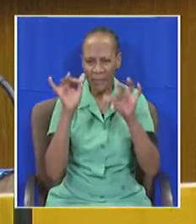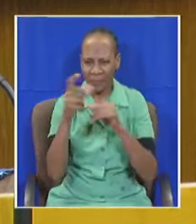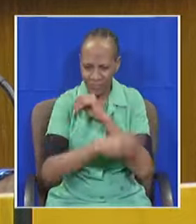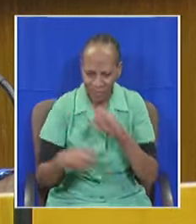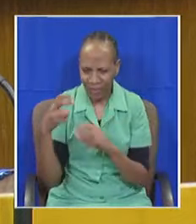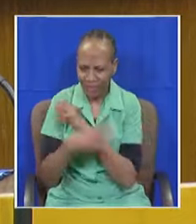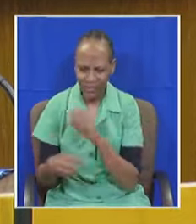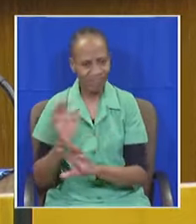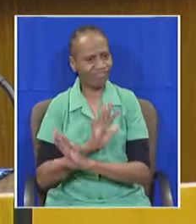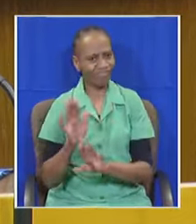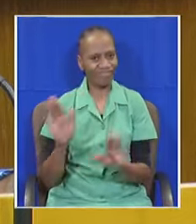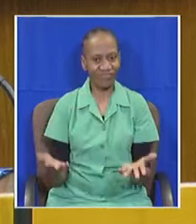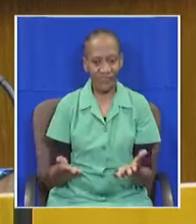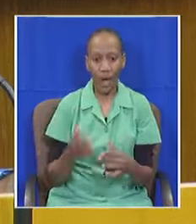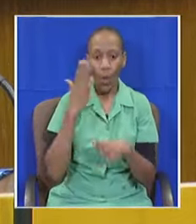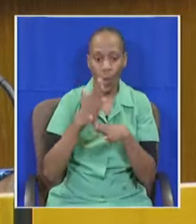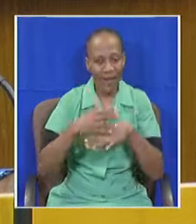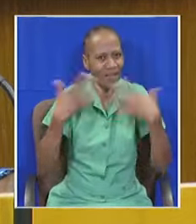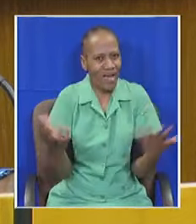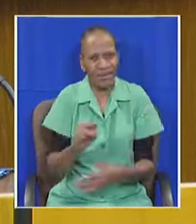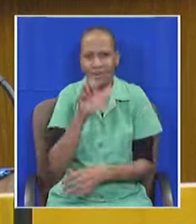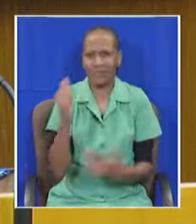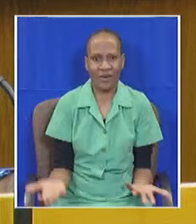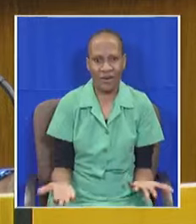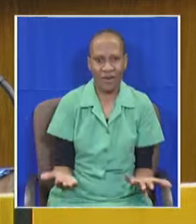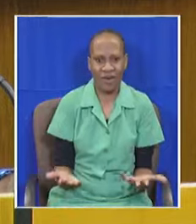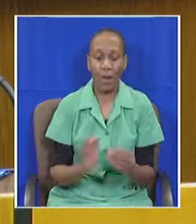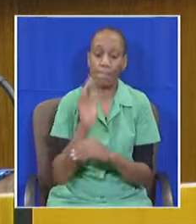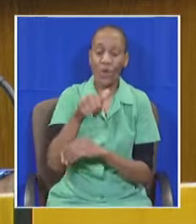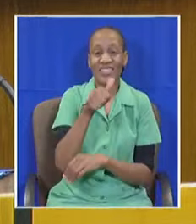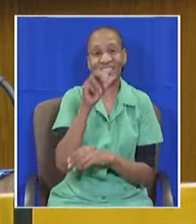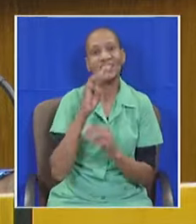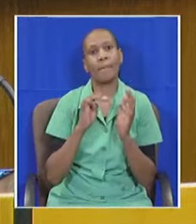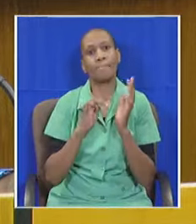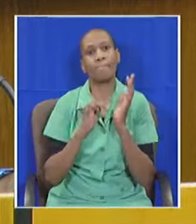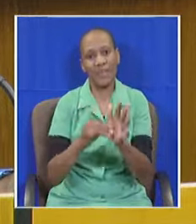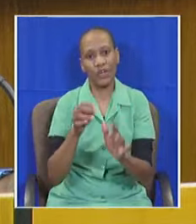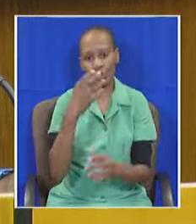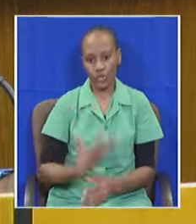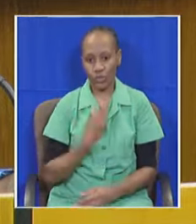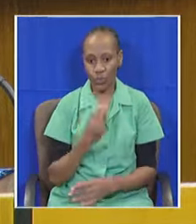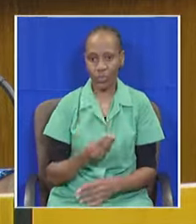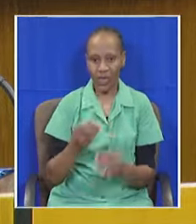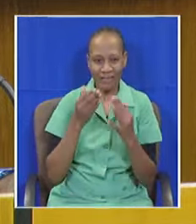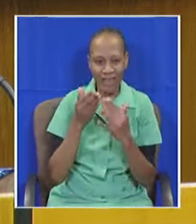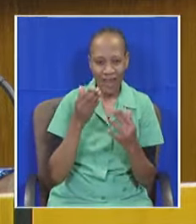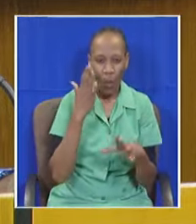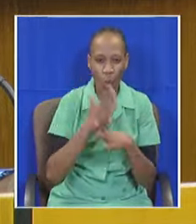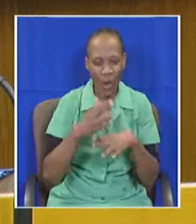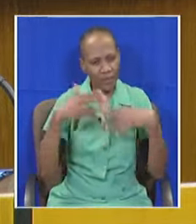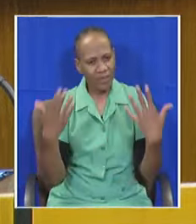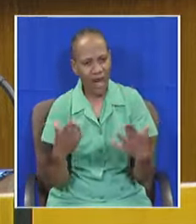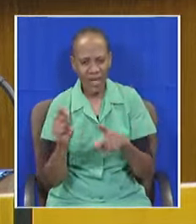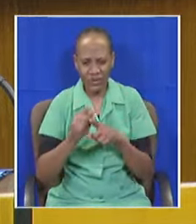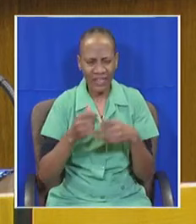We would not have the highest unemployment rate. We would not have more than 6 million young people that are not in education, employment, or